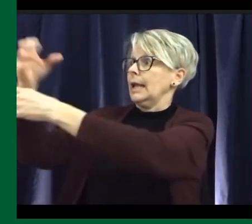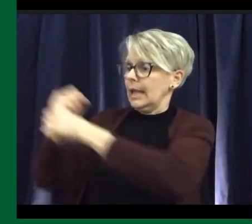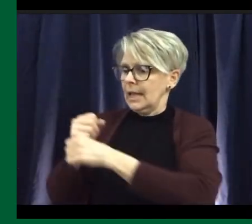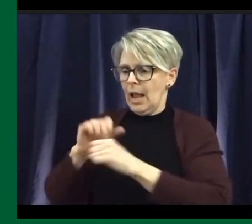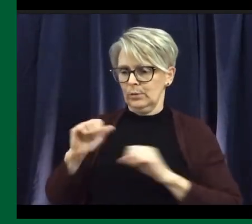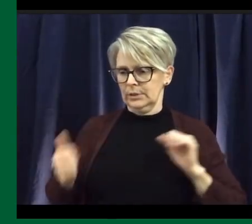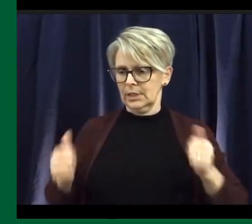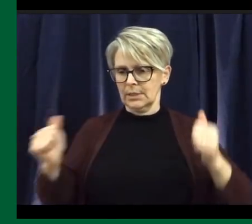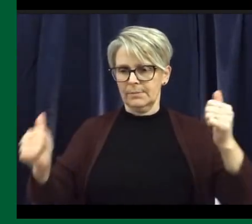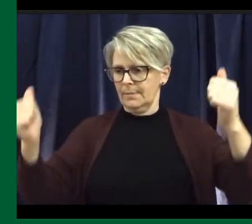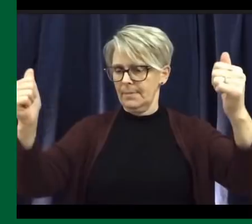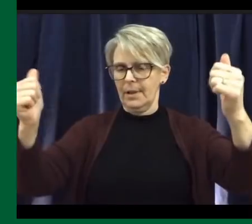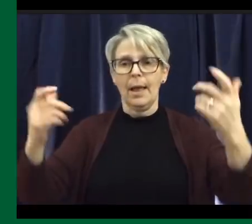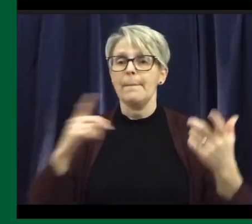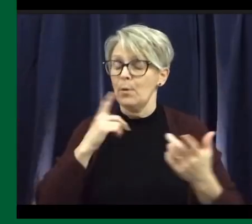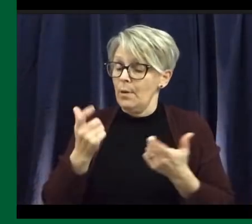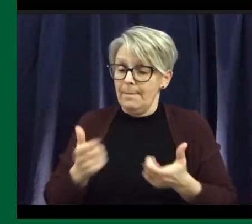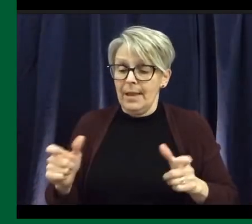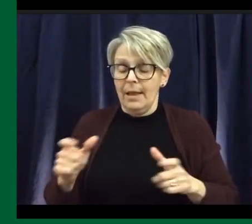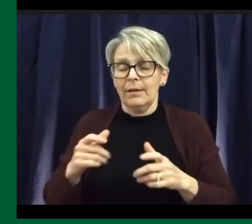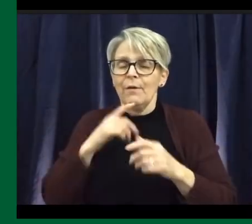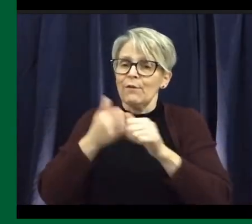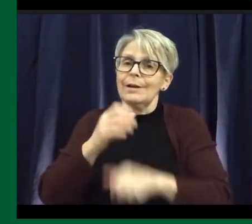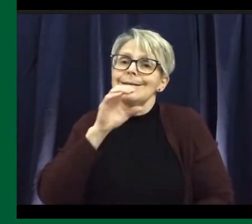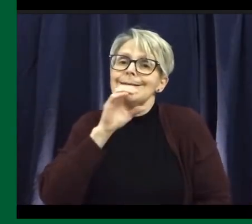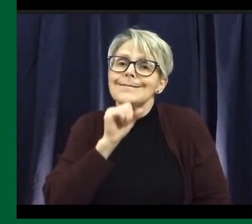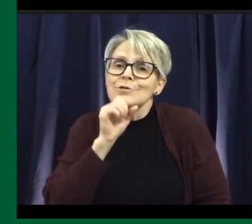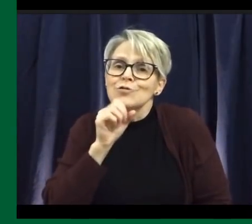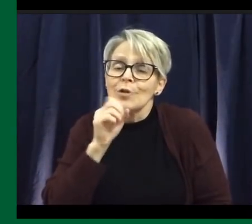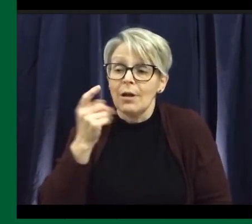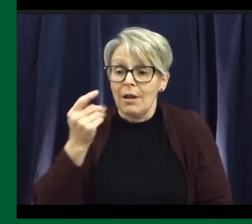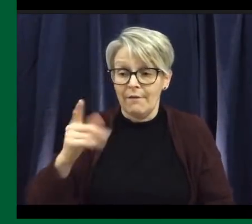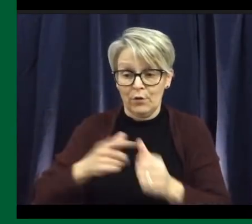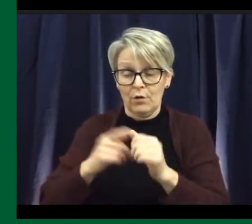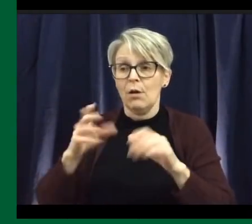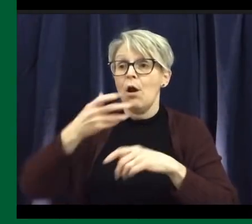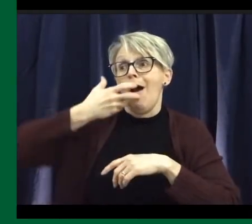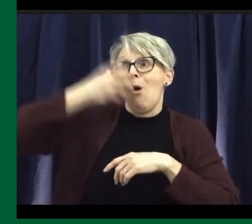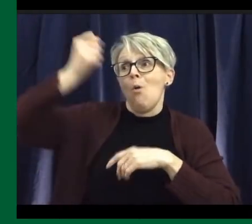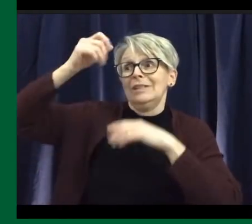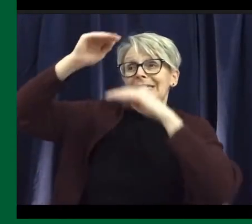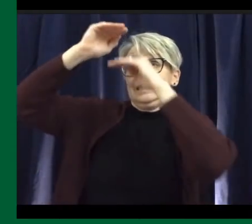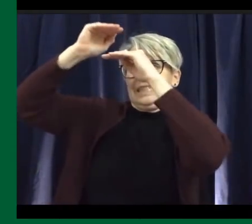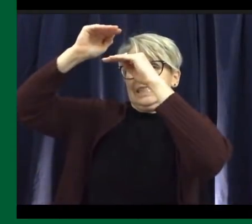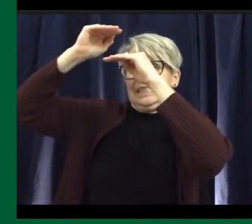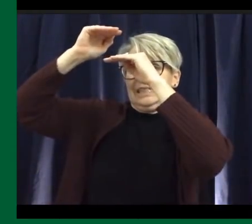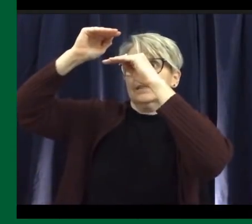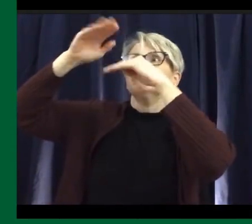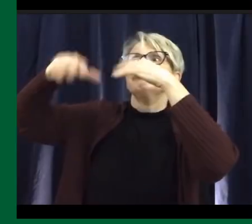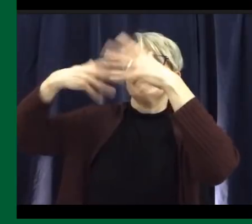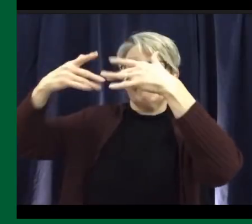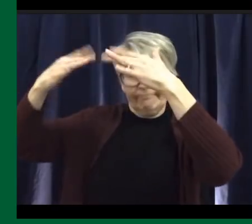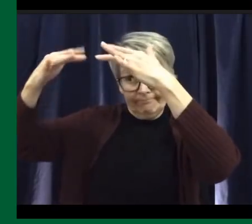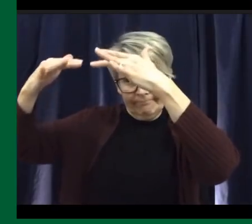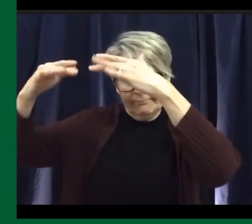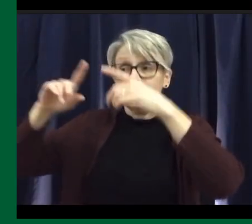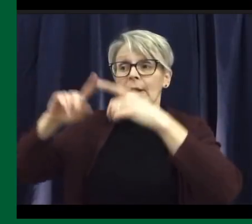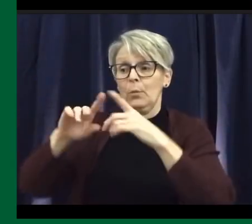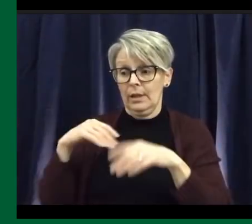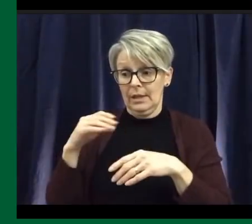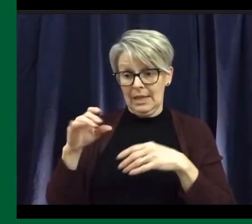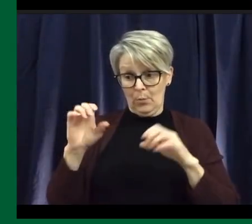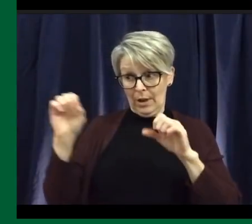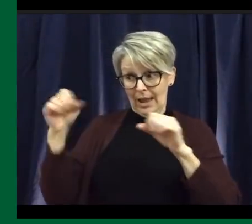the biggest determining factor is age, so we'll start in the highest age group and start offering clinics that we can supply vaccine